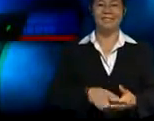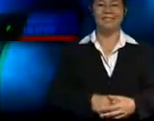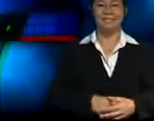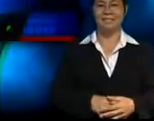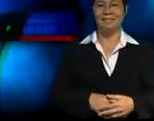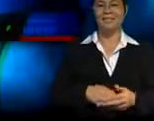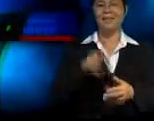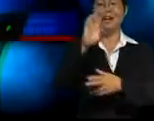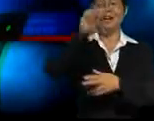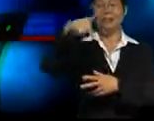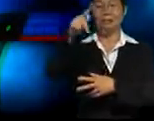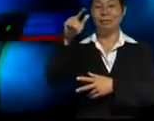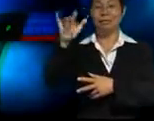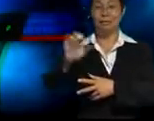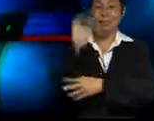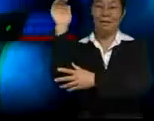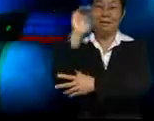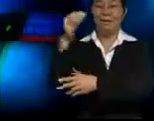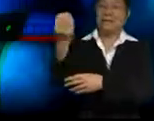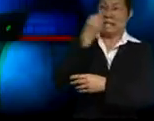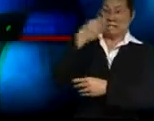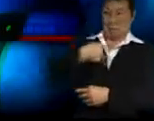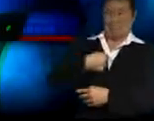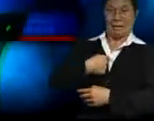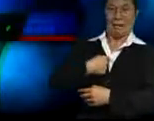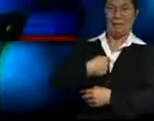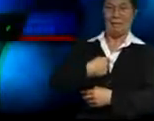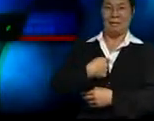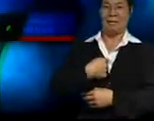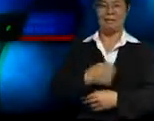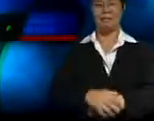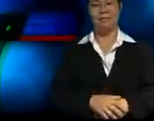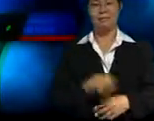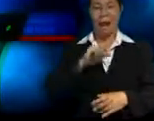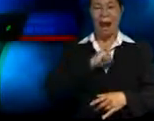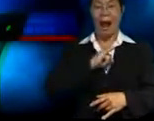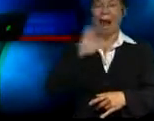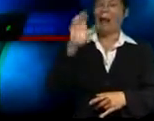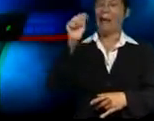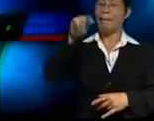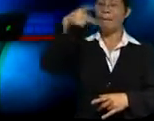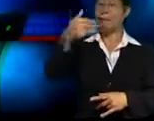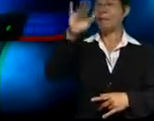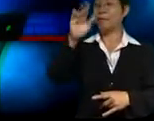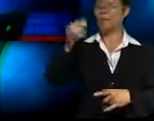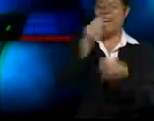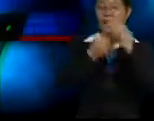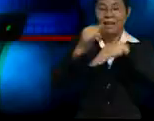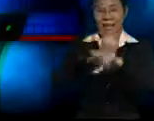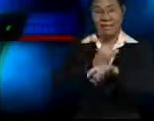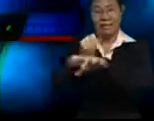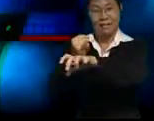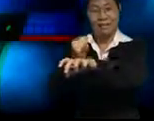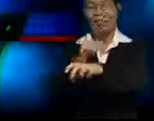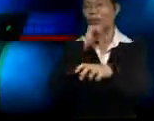a reptile that eats me. I, the amphibian, eat insects,